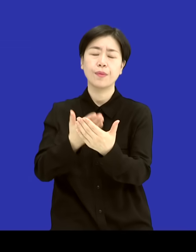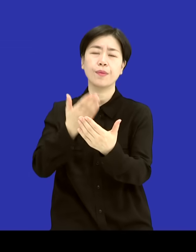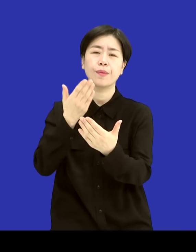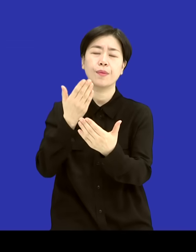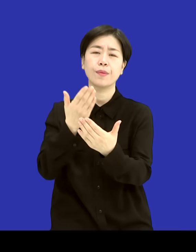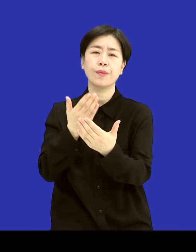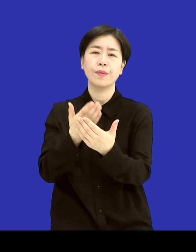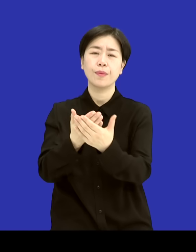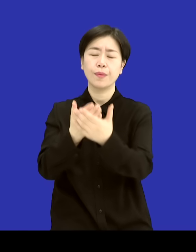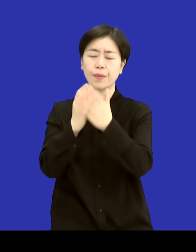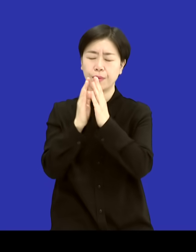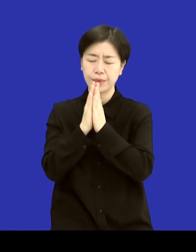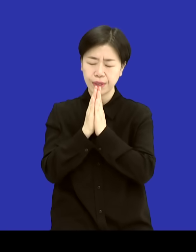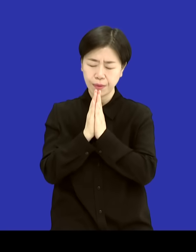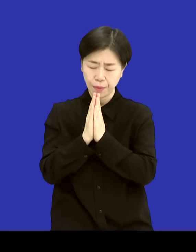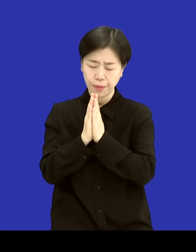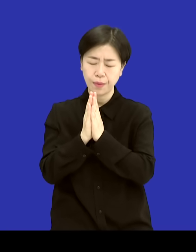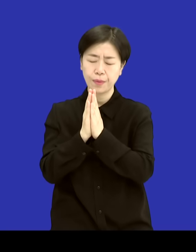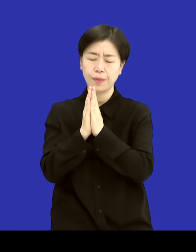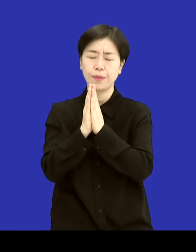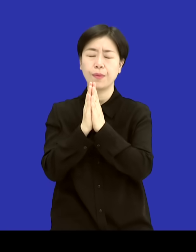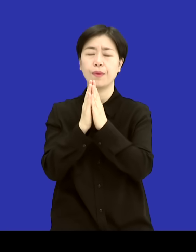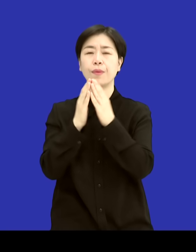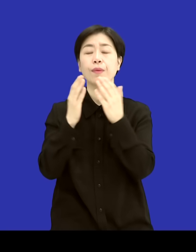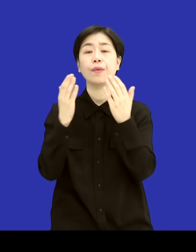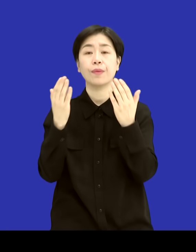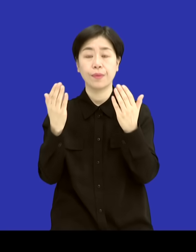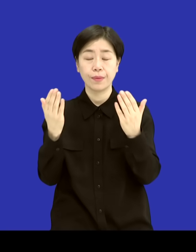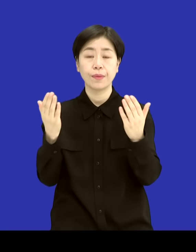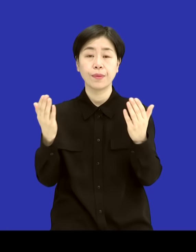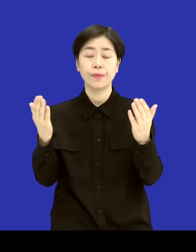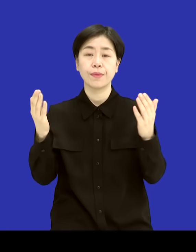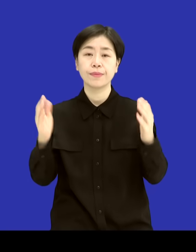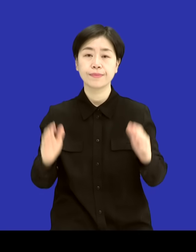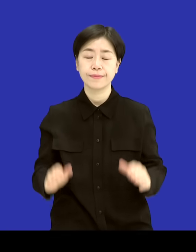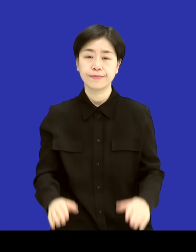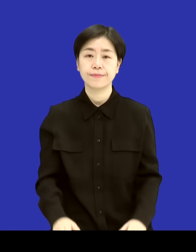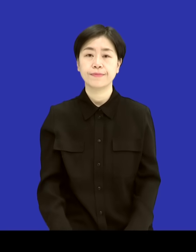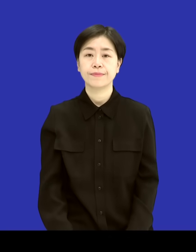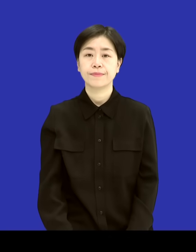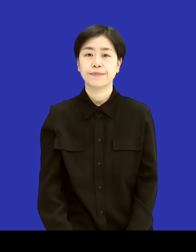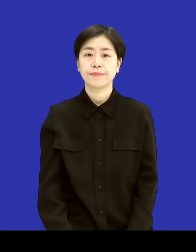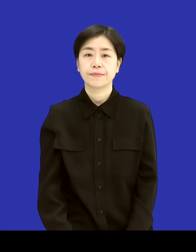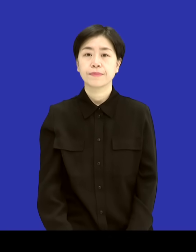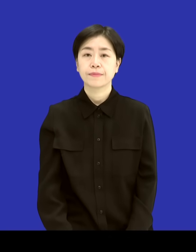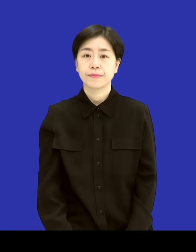in times when we don't know.